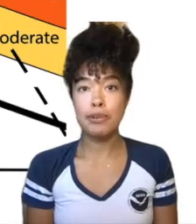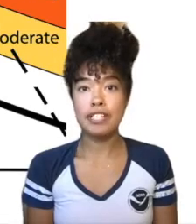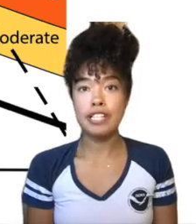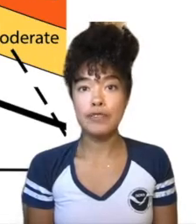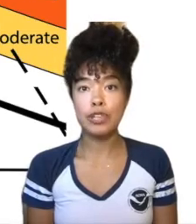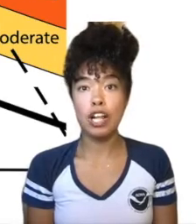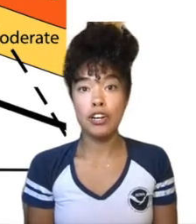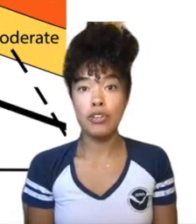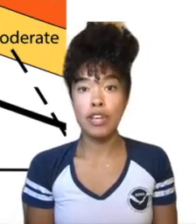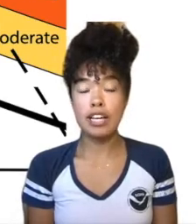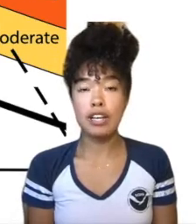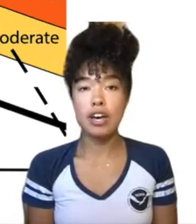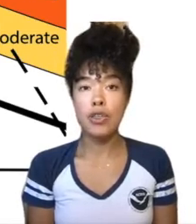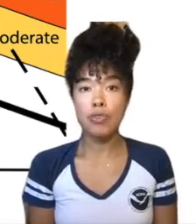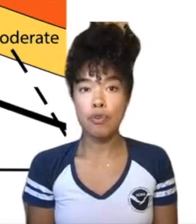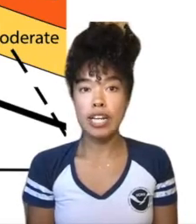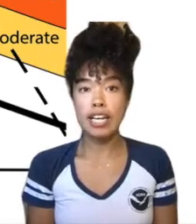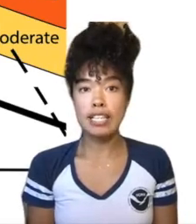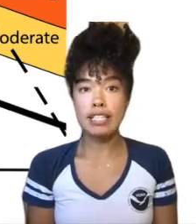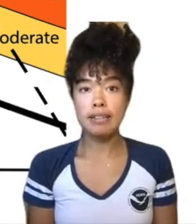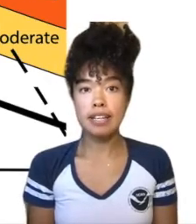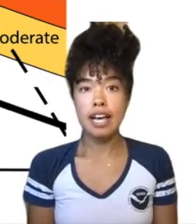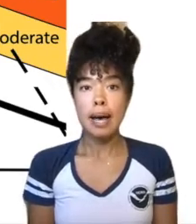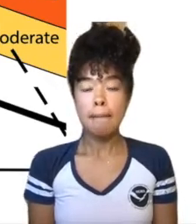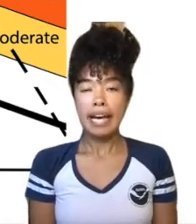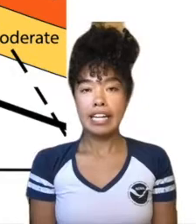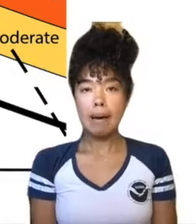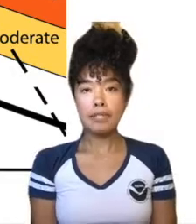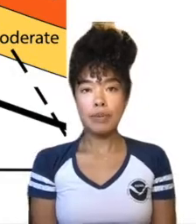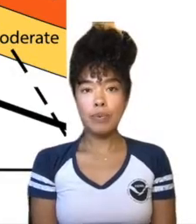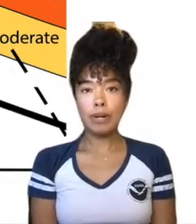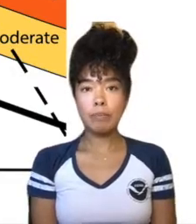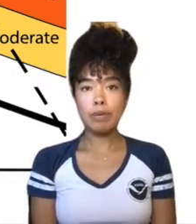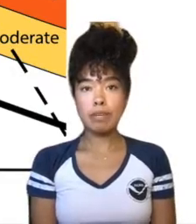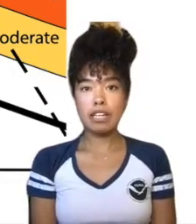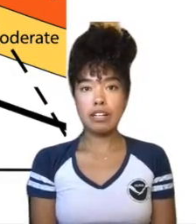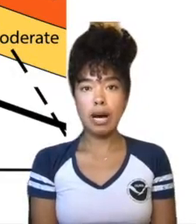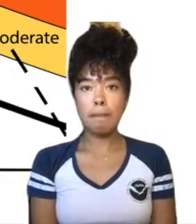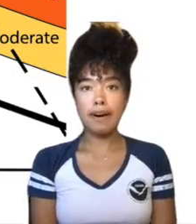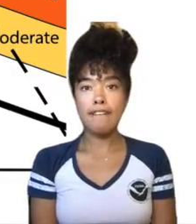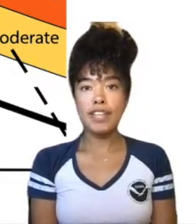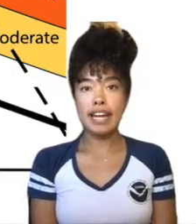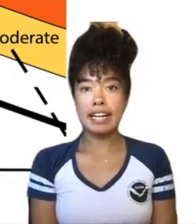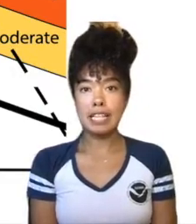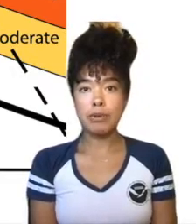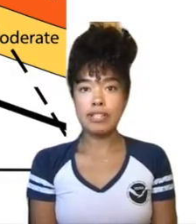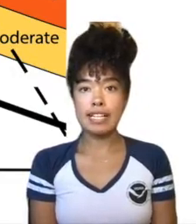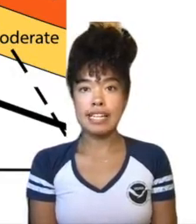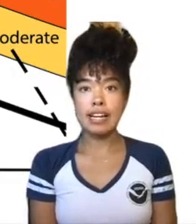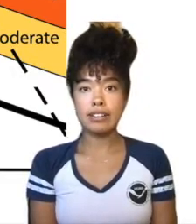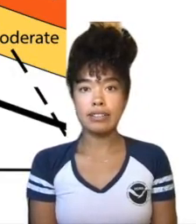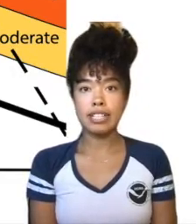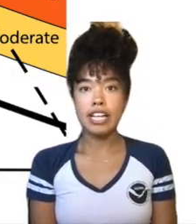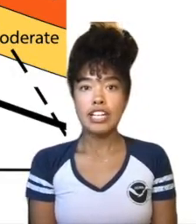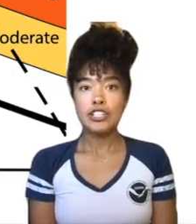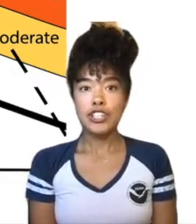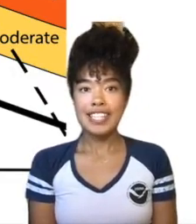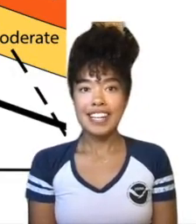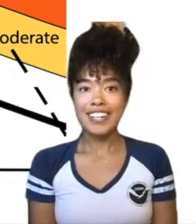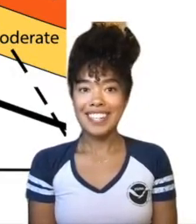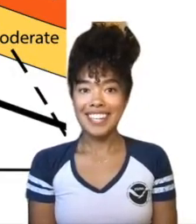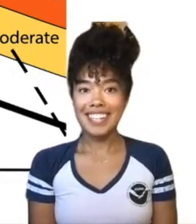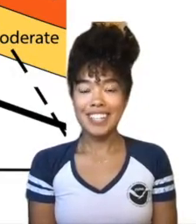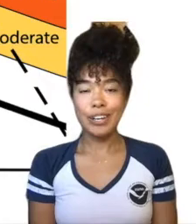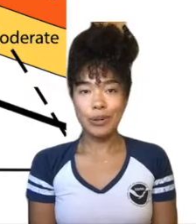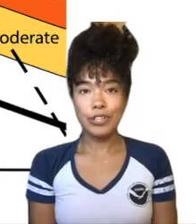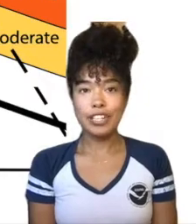that persist for longer than 3 days. By anomalously warm, we mean above the 90th percentile. Just like